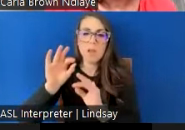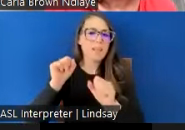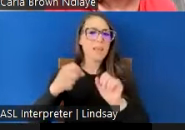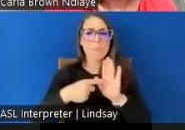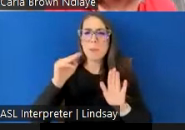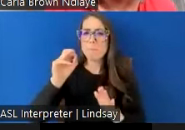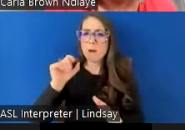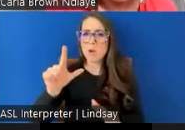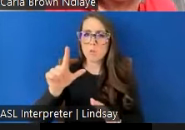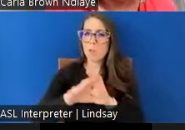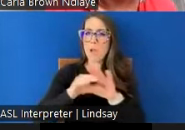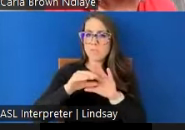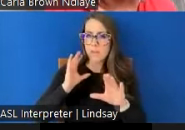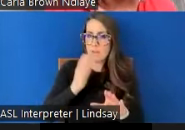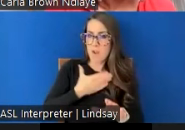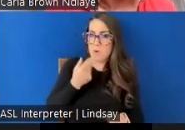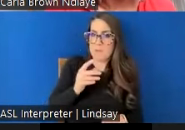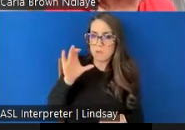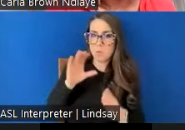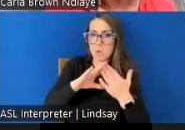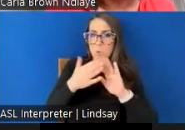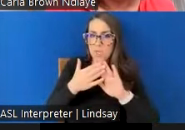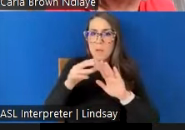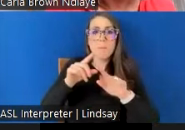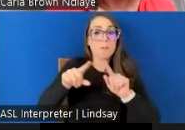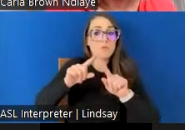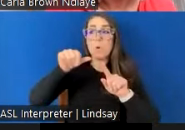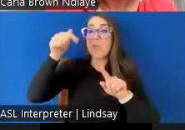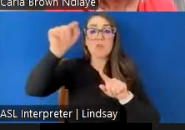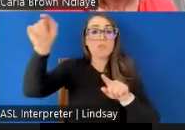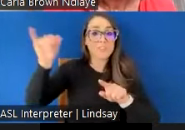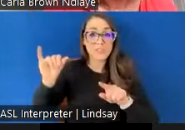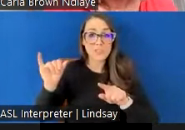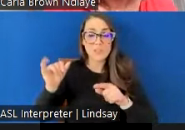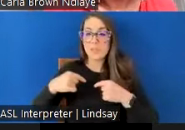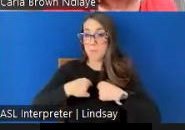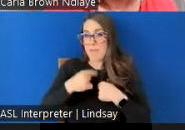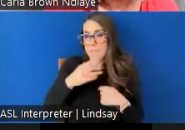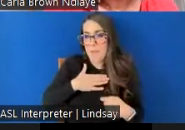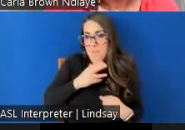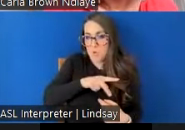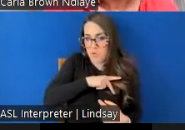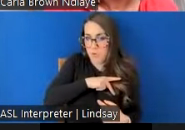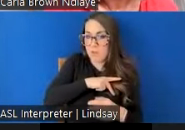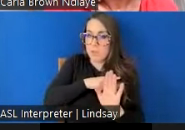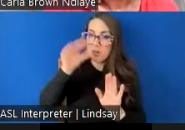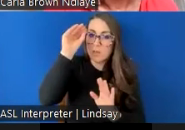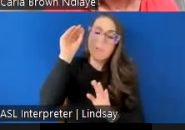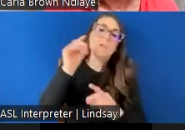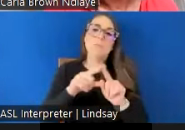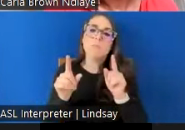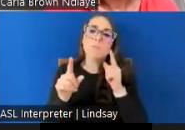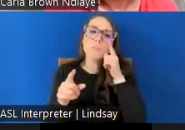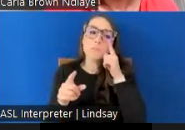to outside of our own community. To me, this is my own personal thing. Where, what better place than